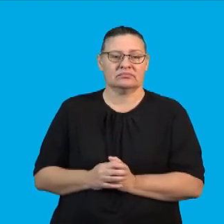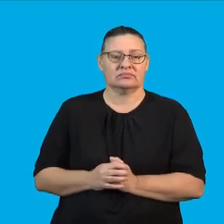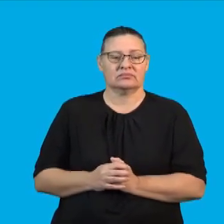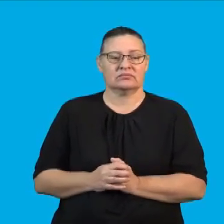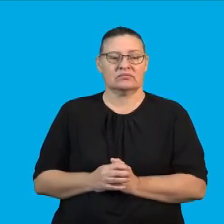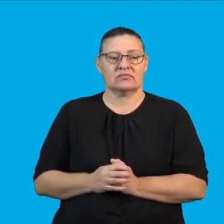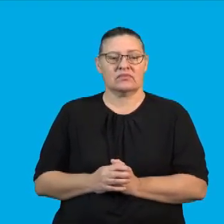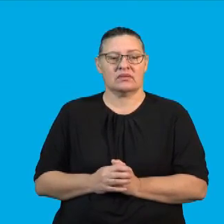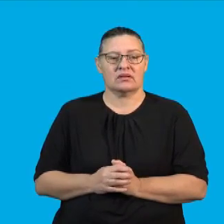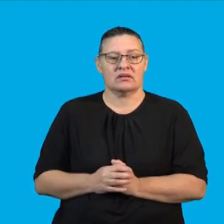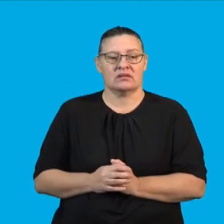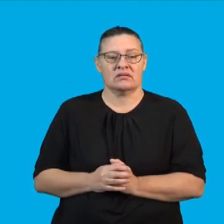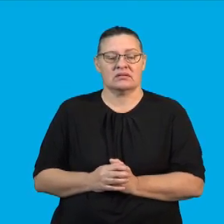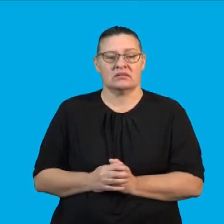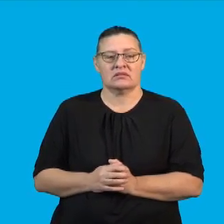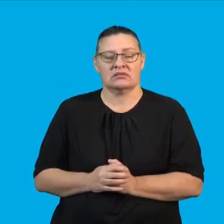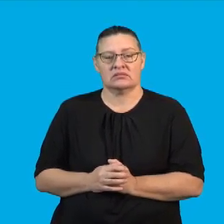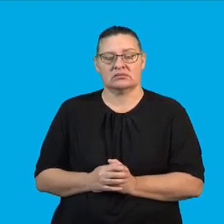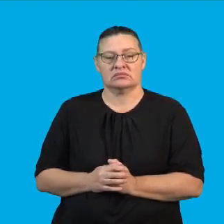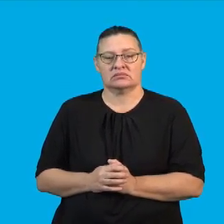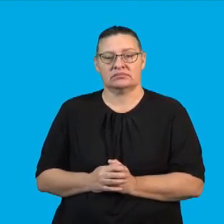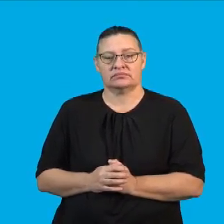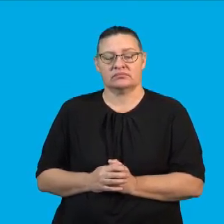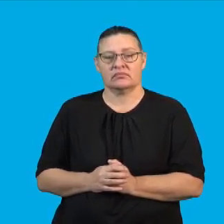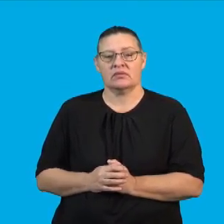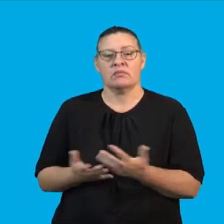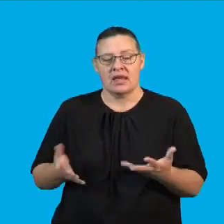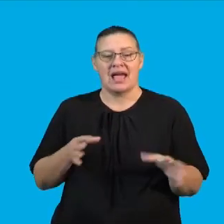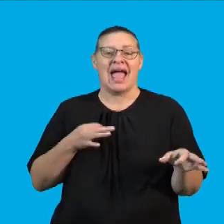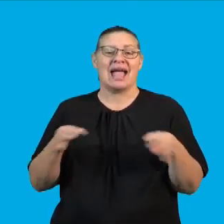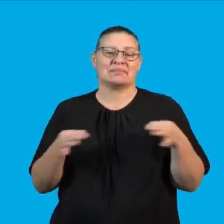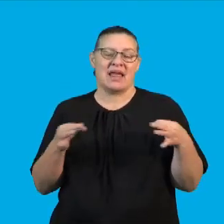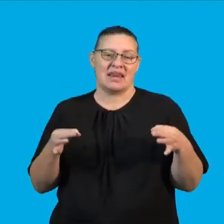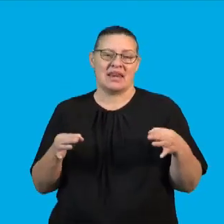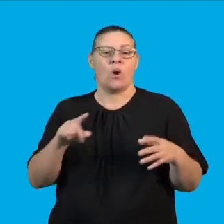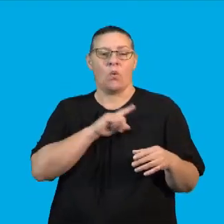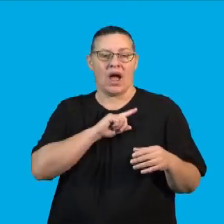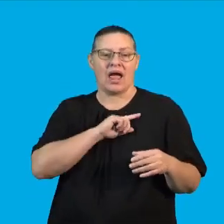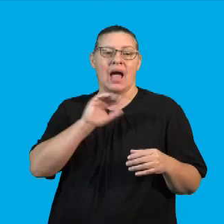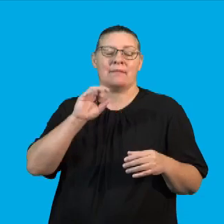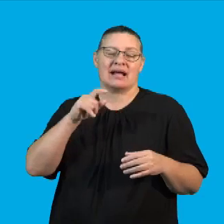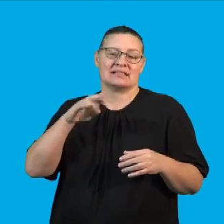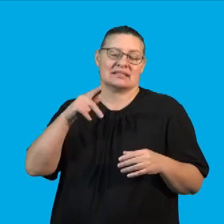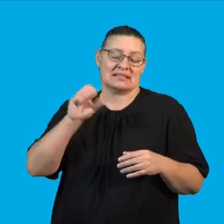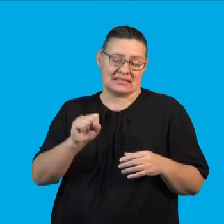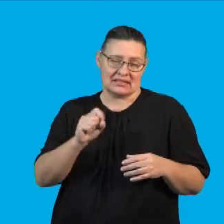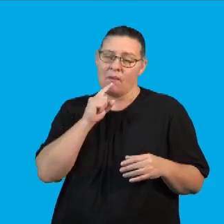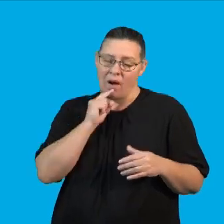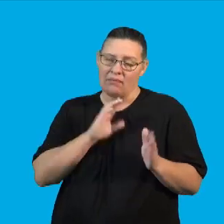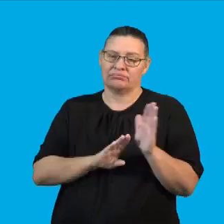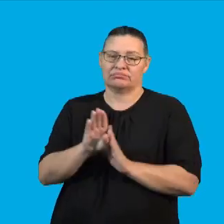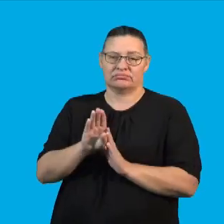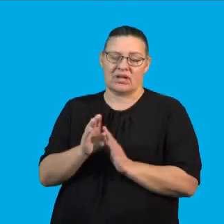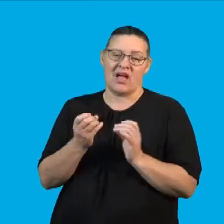sorry about that. So sperms are released very close to the egg. You have explained how amplexus increase